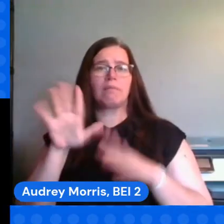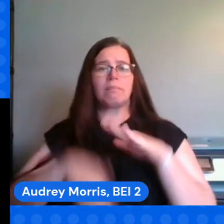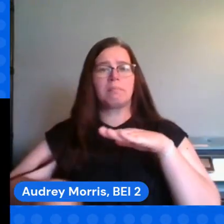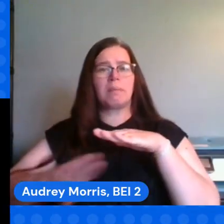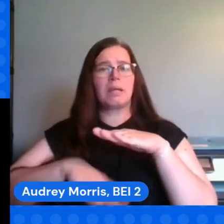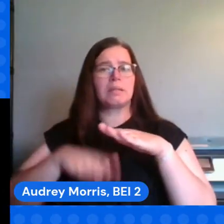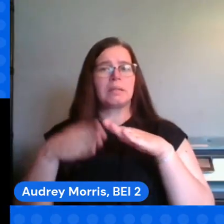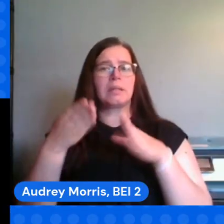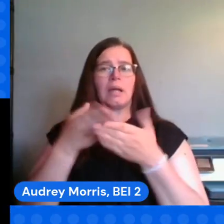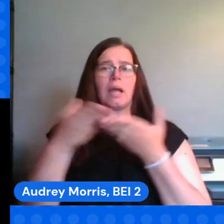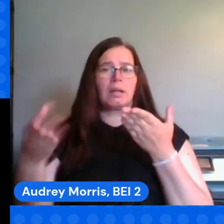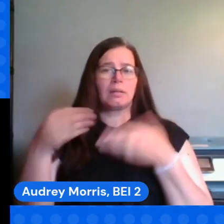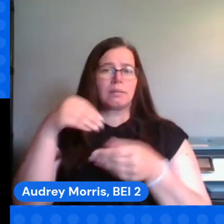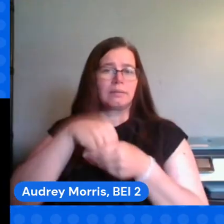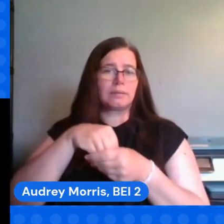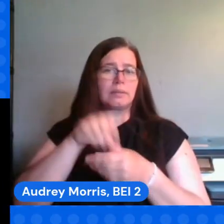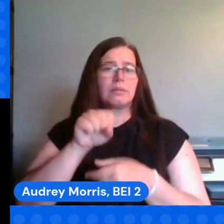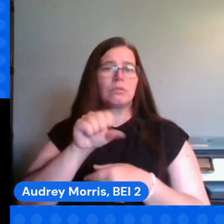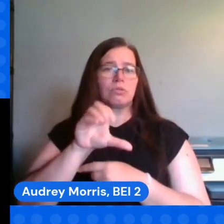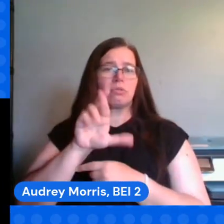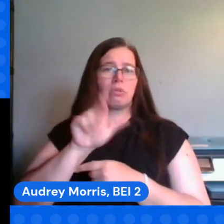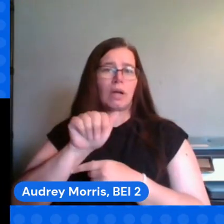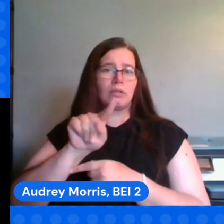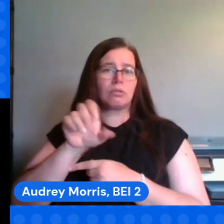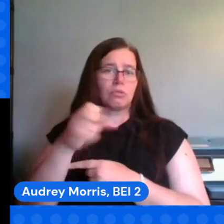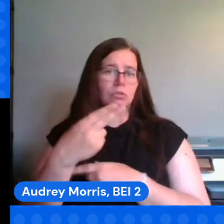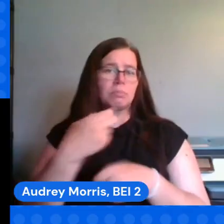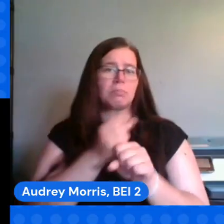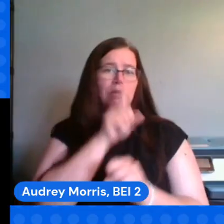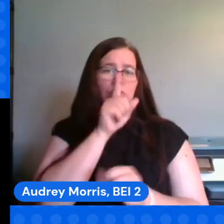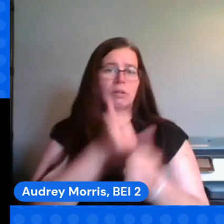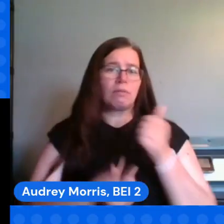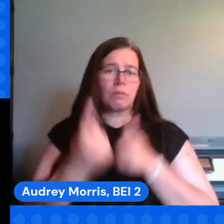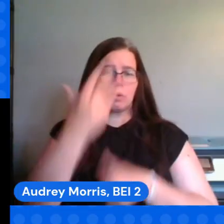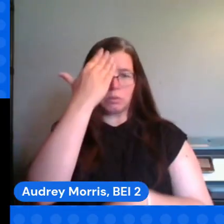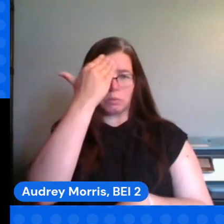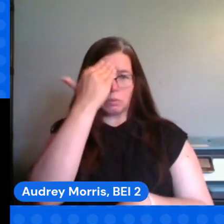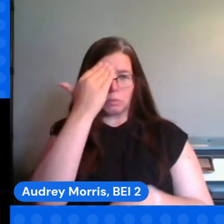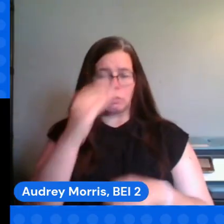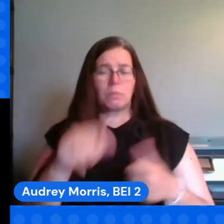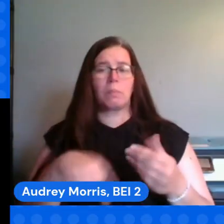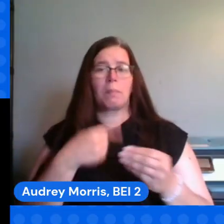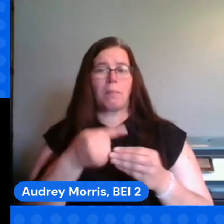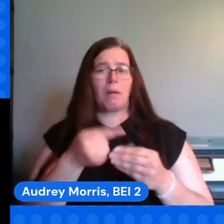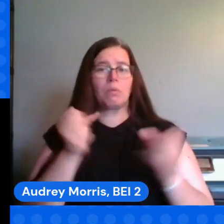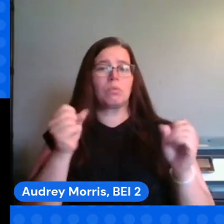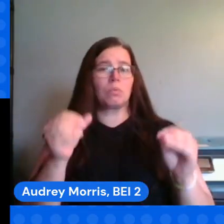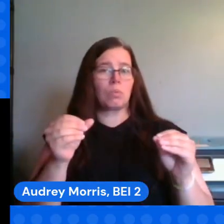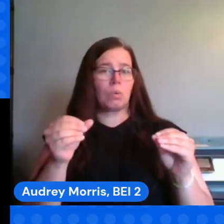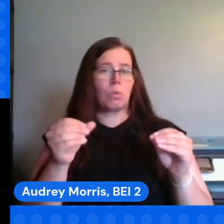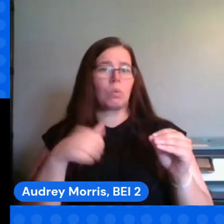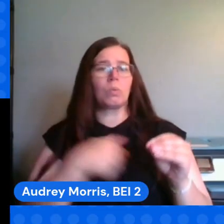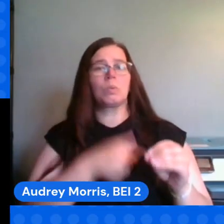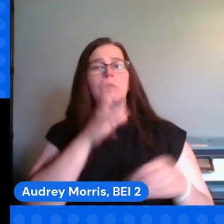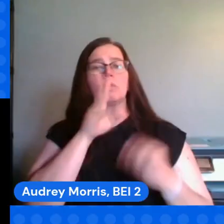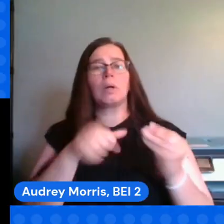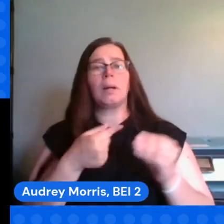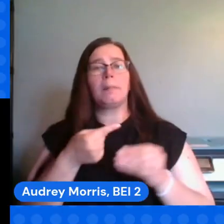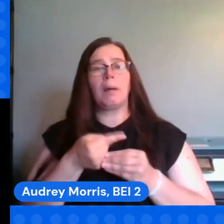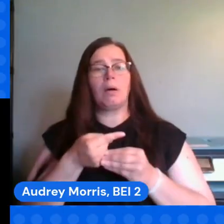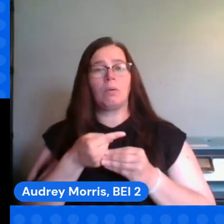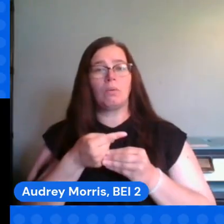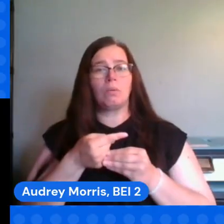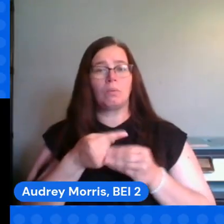or areas within Scratch that we want to make sure everyone's aware of. And so we talk about